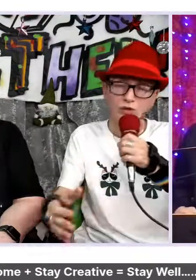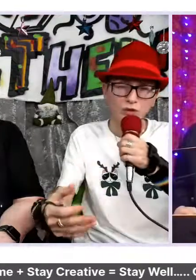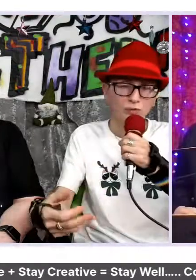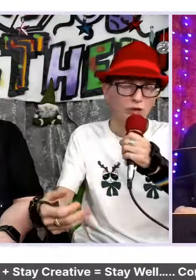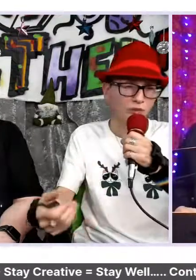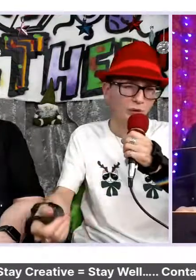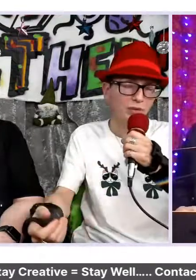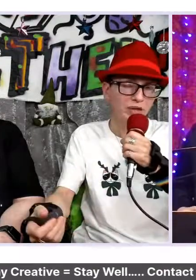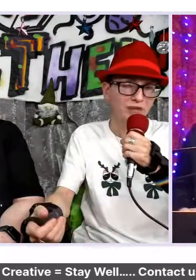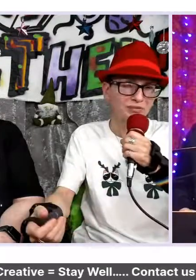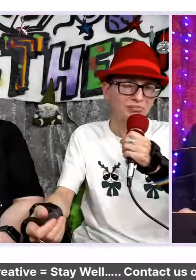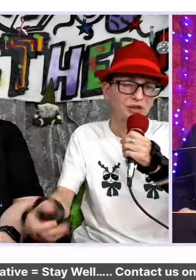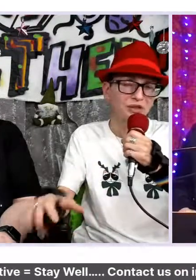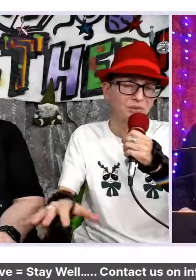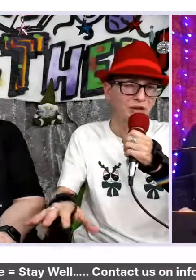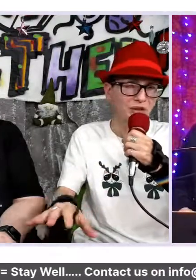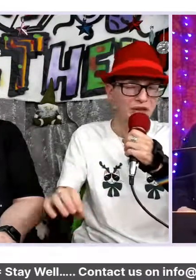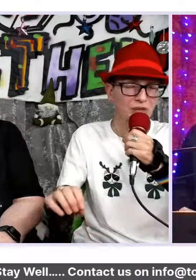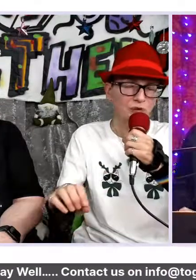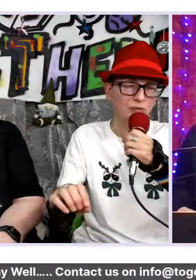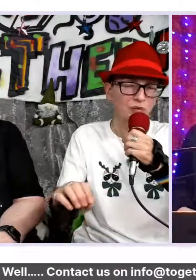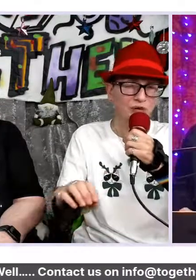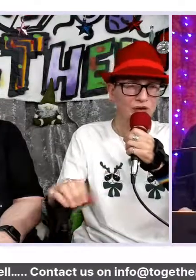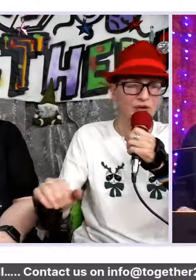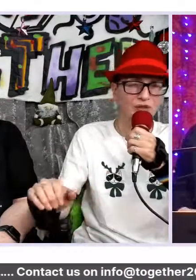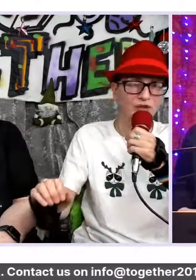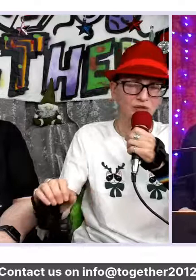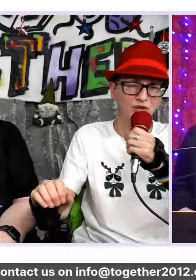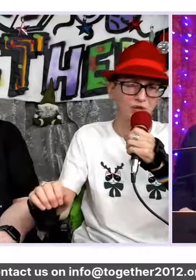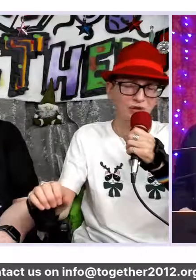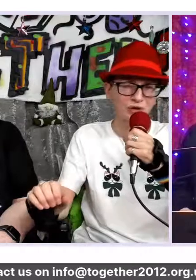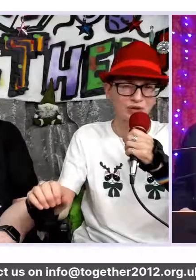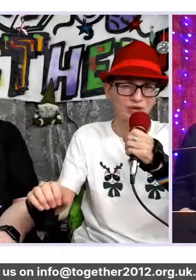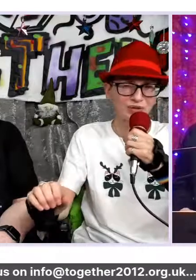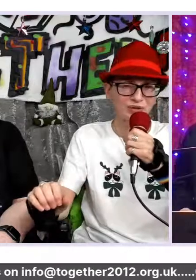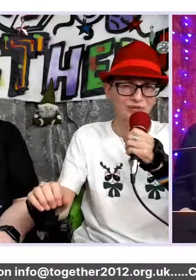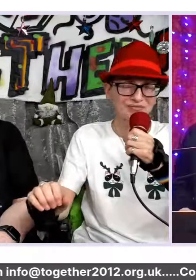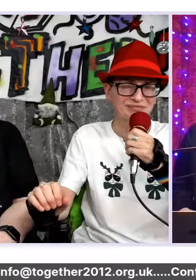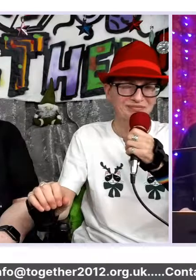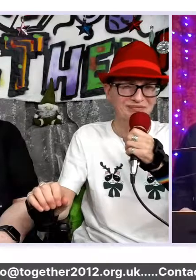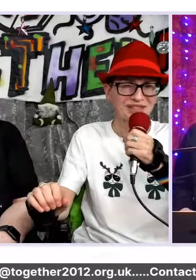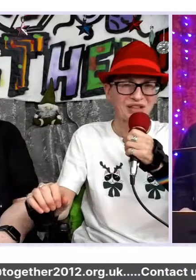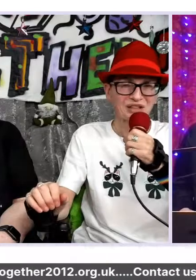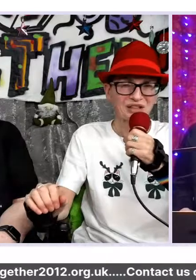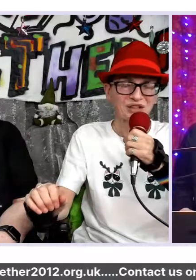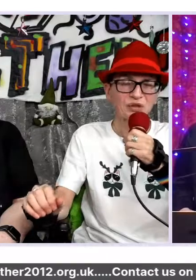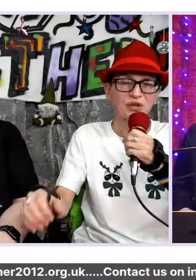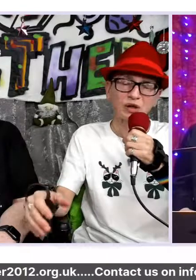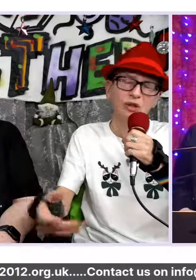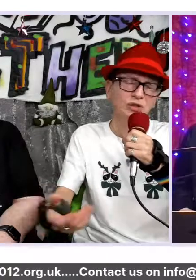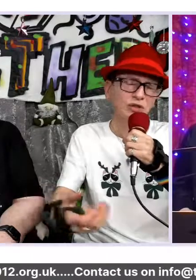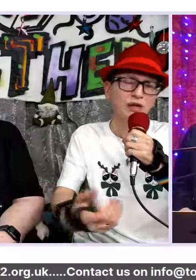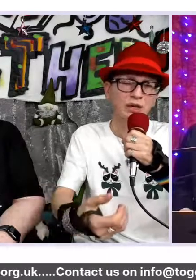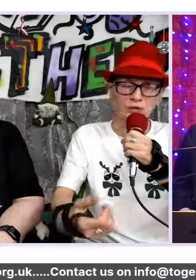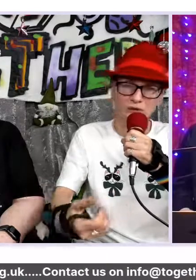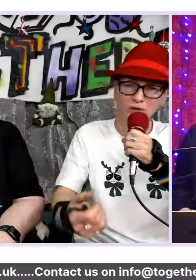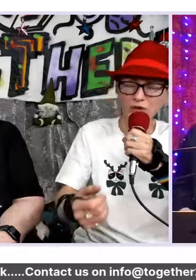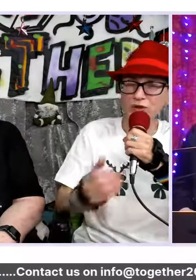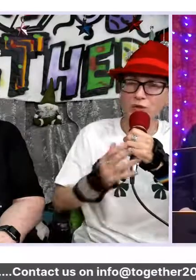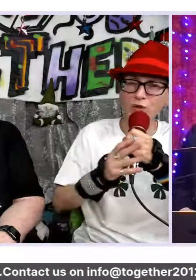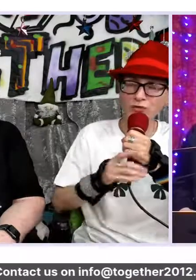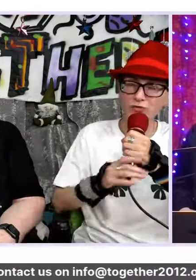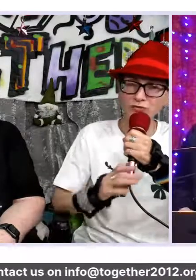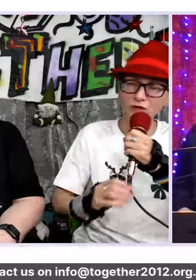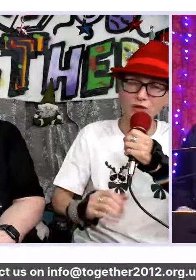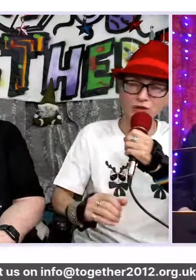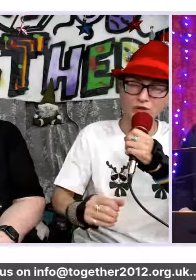there's always been women, but it doesn't mean they're getting the jobs and the commissions and the grants. And so that was, I think,